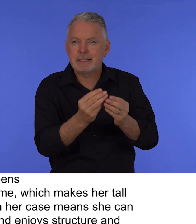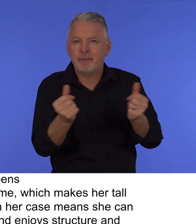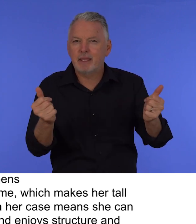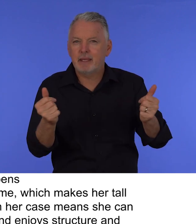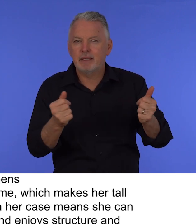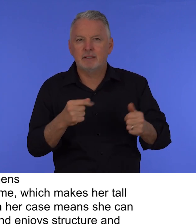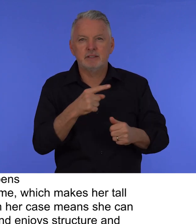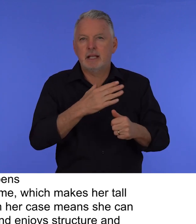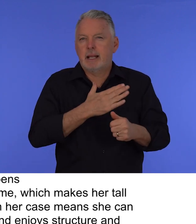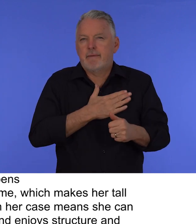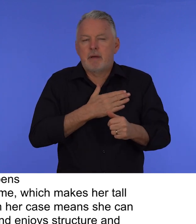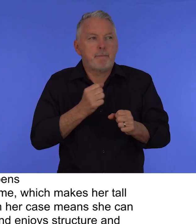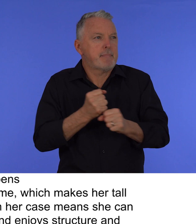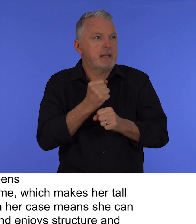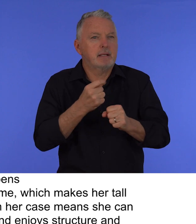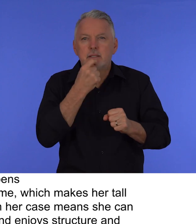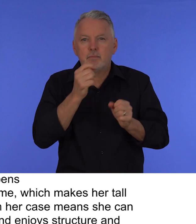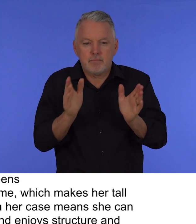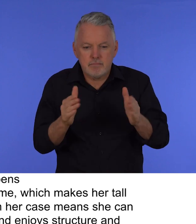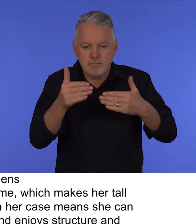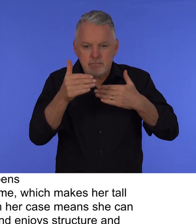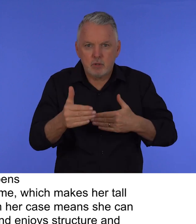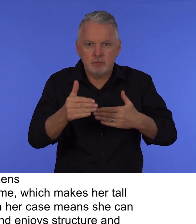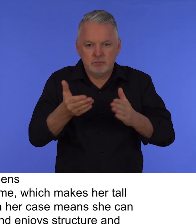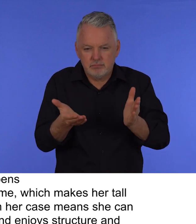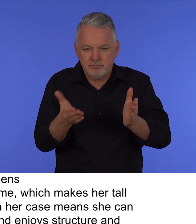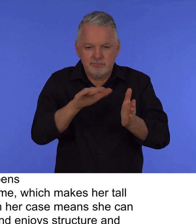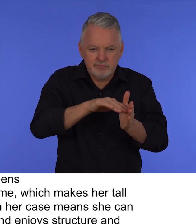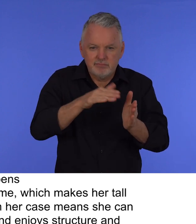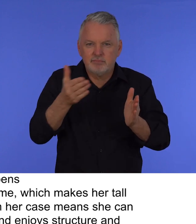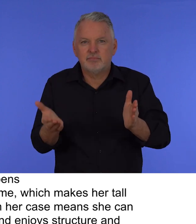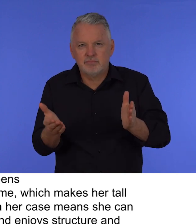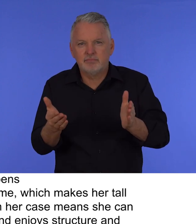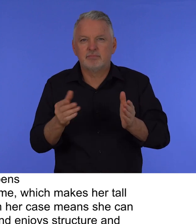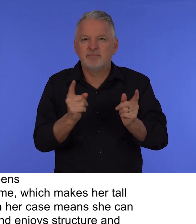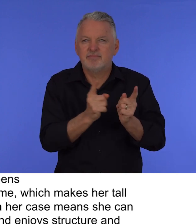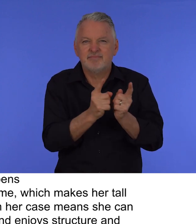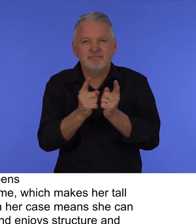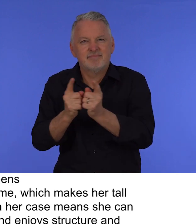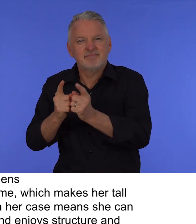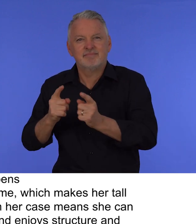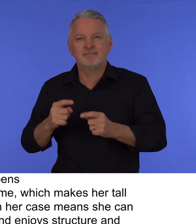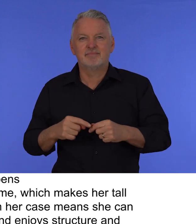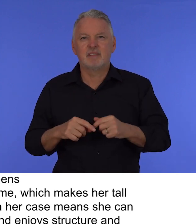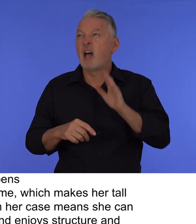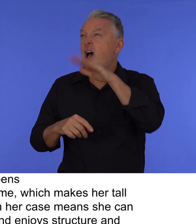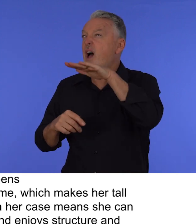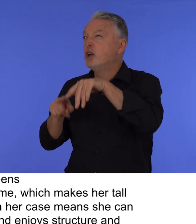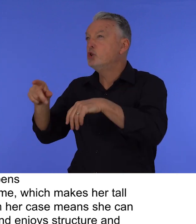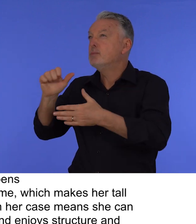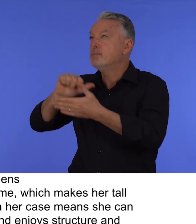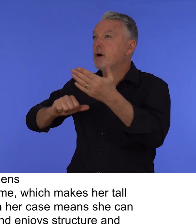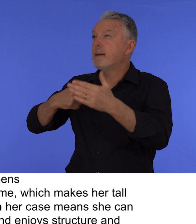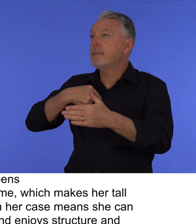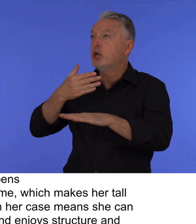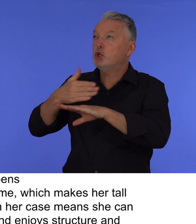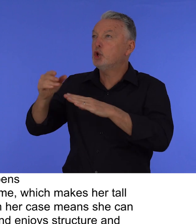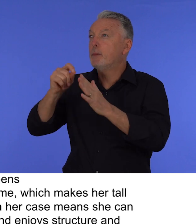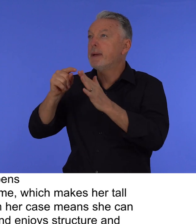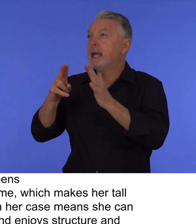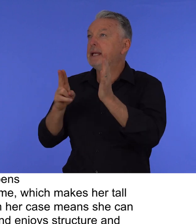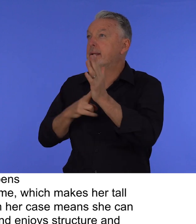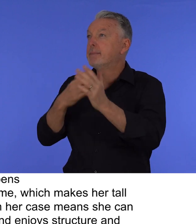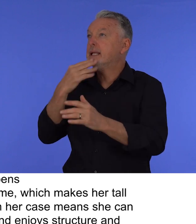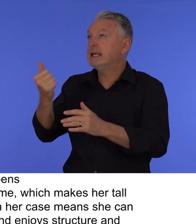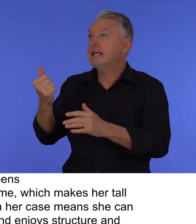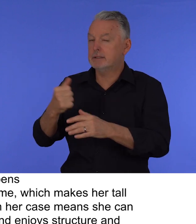pieces of paper all over the house. Loves making little books and you know, asking us to buy her